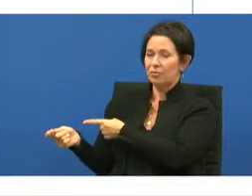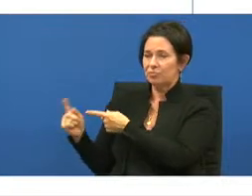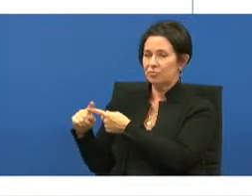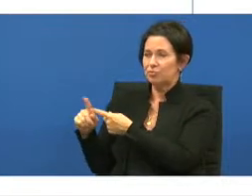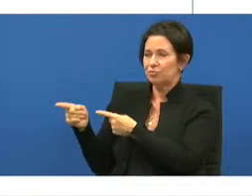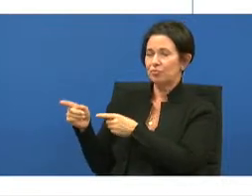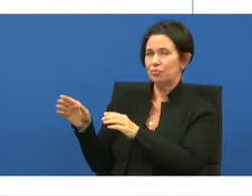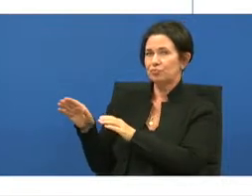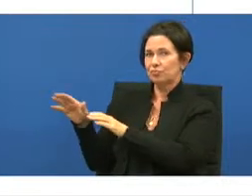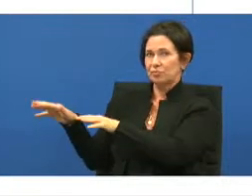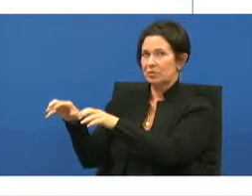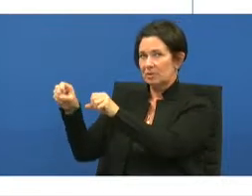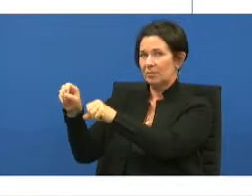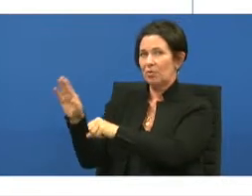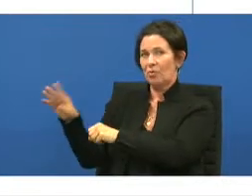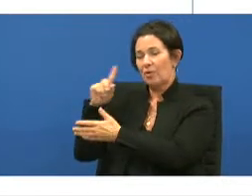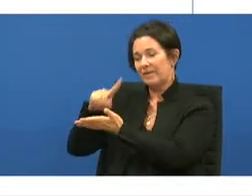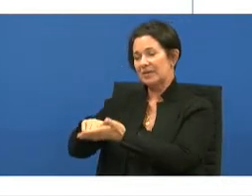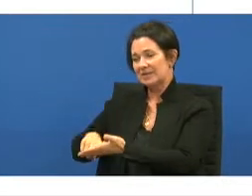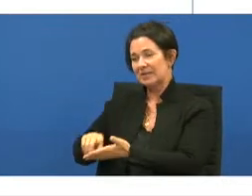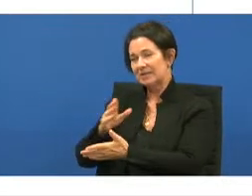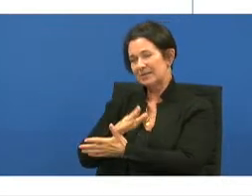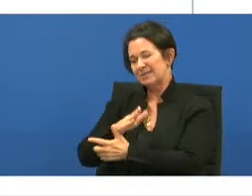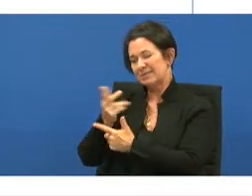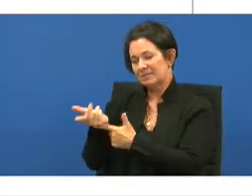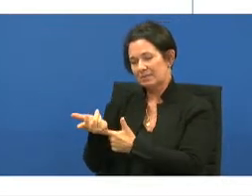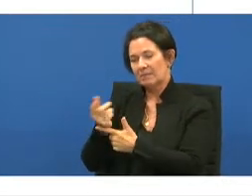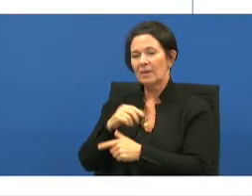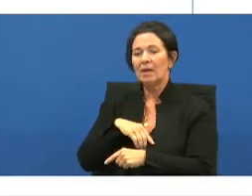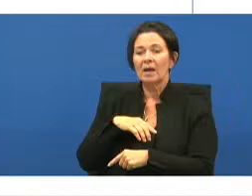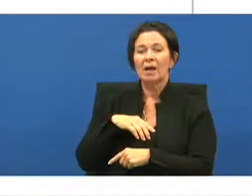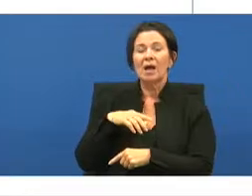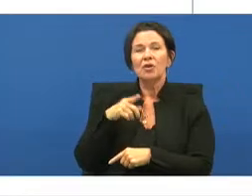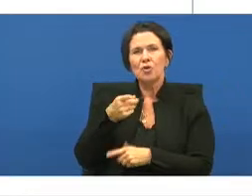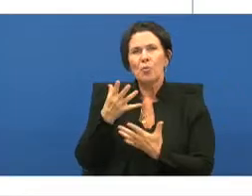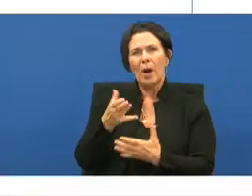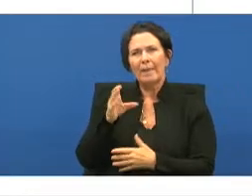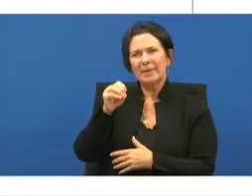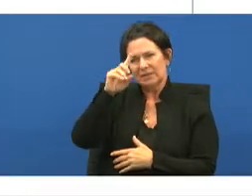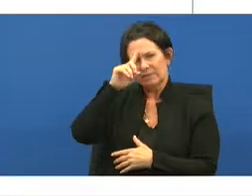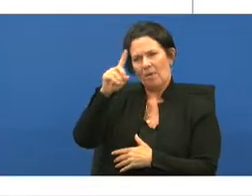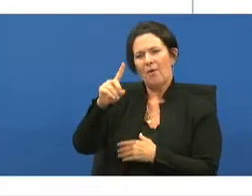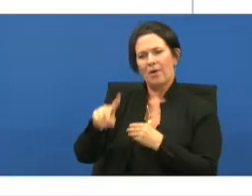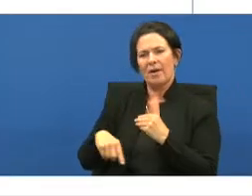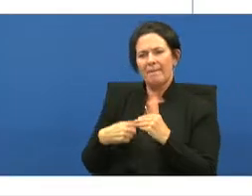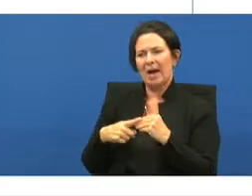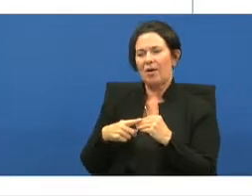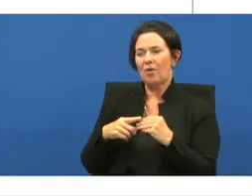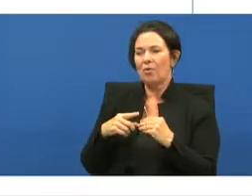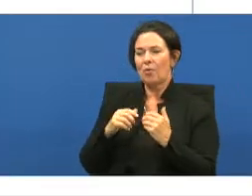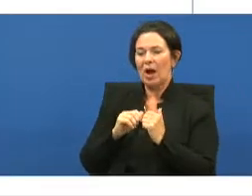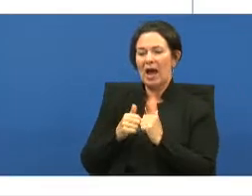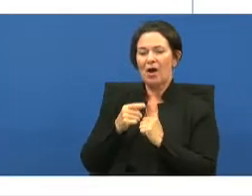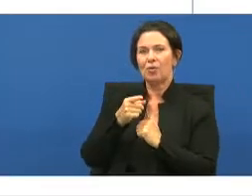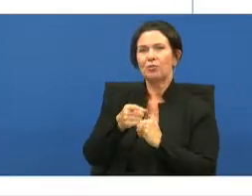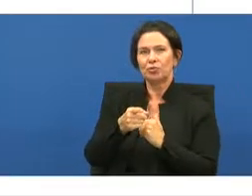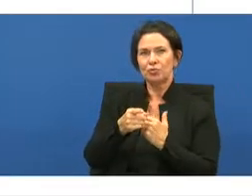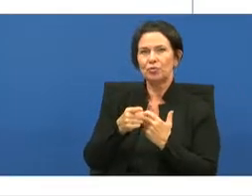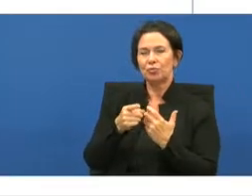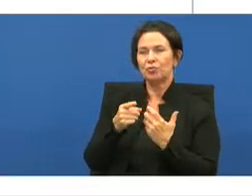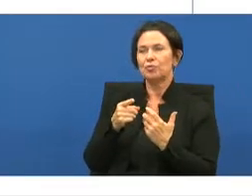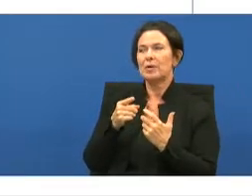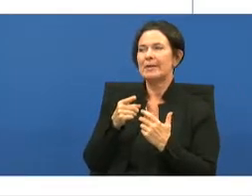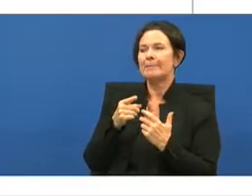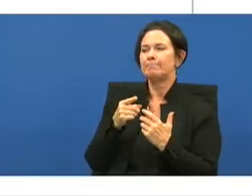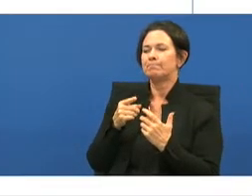phase of this, that you are doing it in a very smart way. This is where many communities really stub their toes and hit a